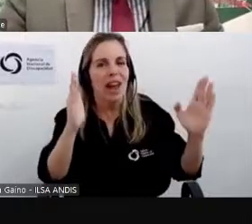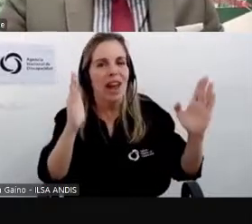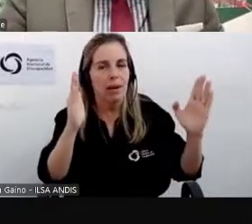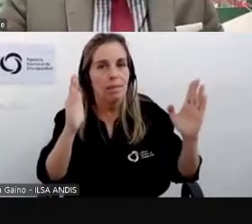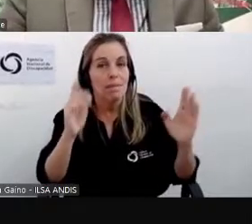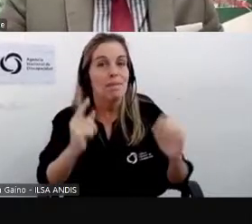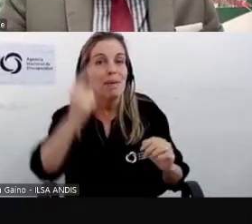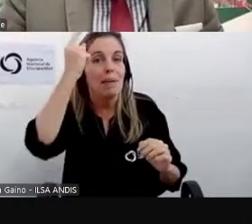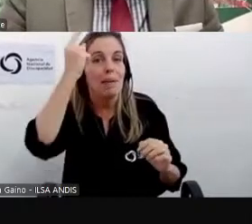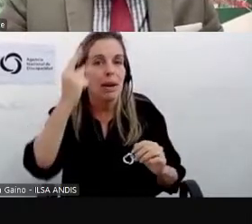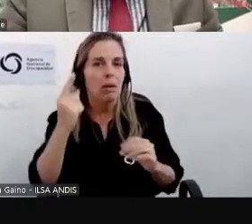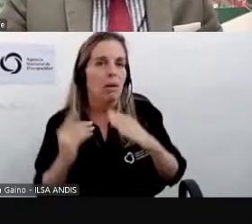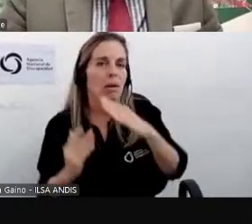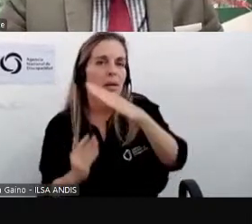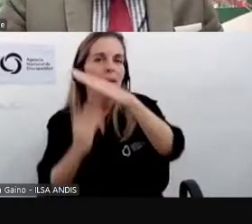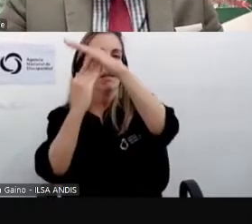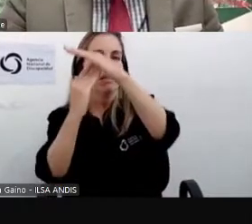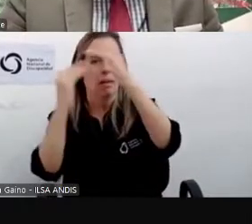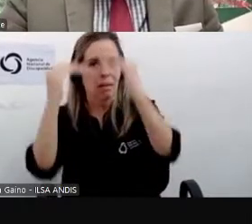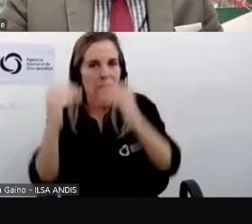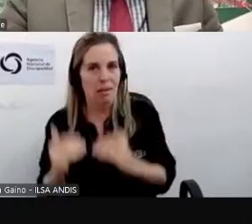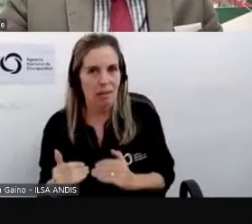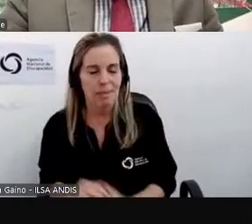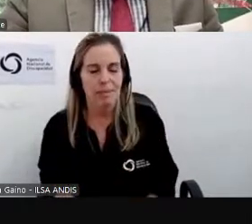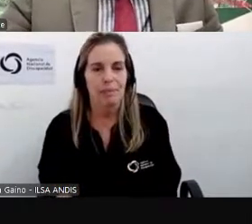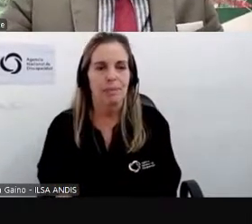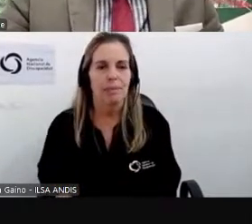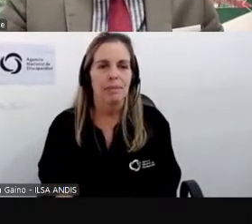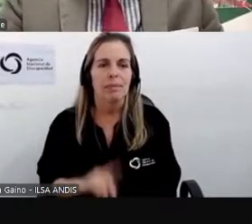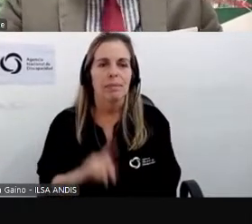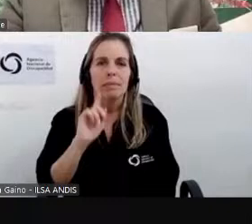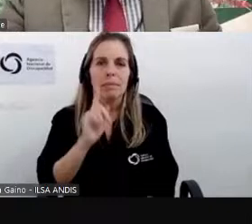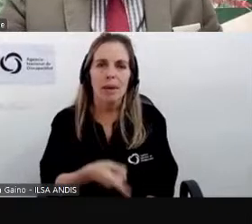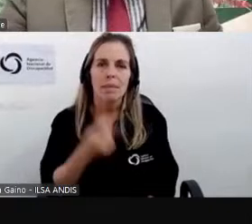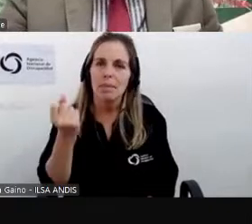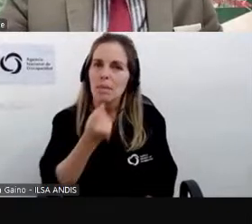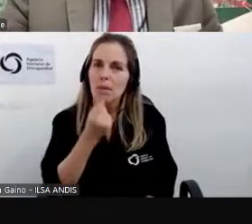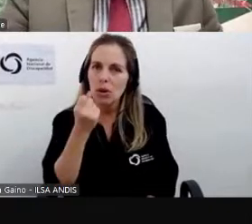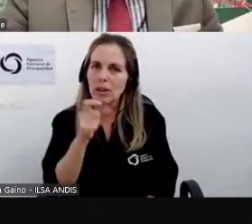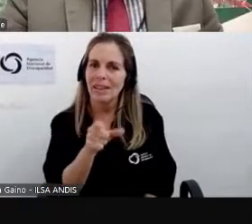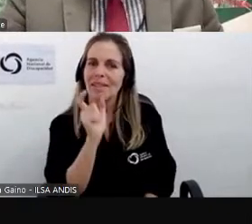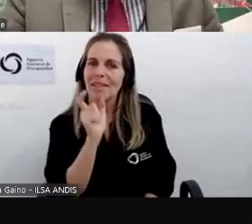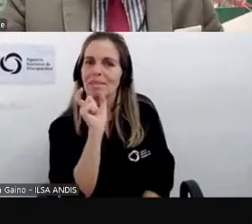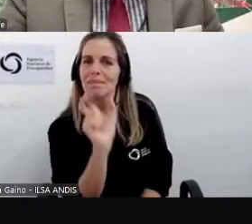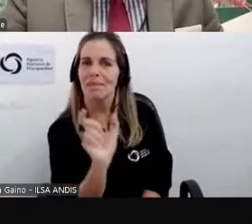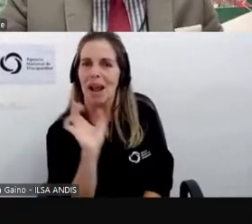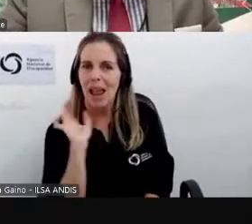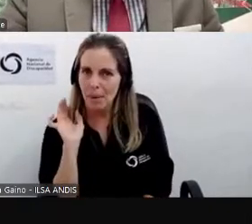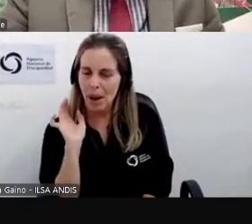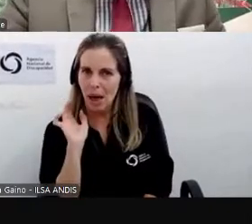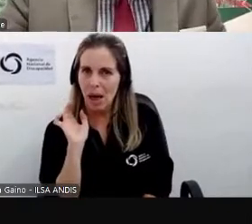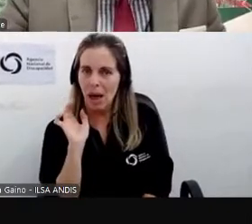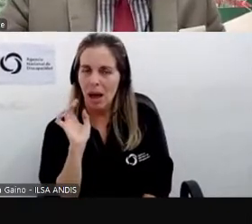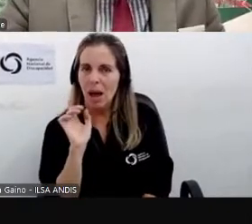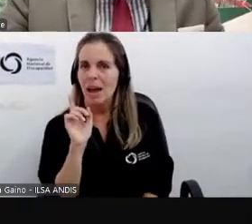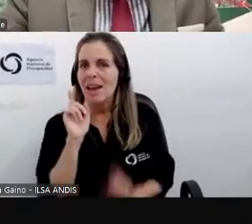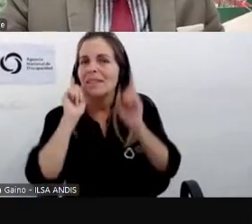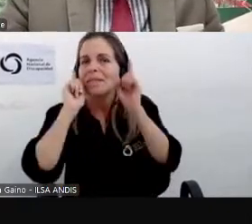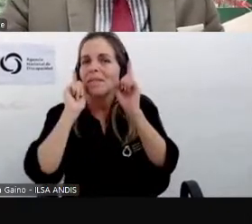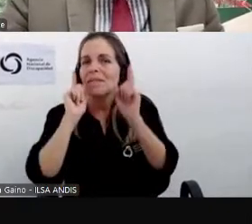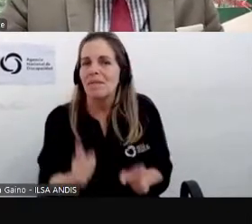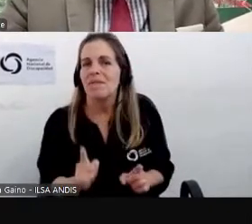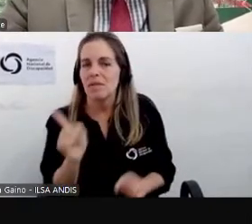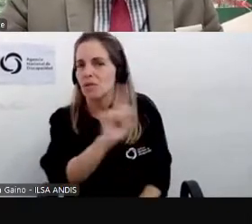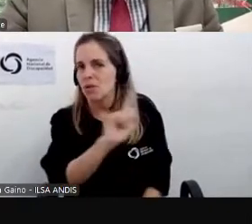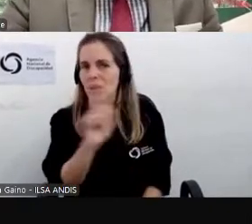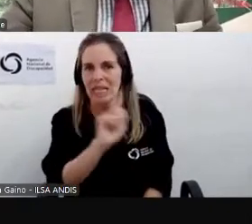to the least priority the ones that the company will see to. Another important element of due diligence is that it's not